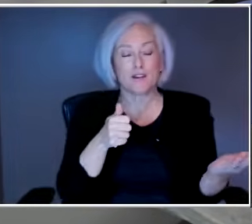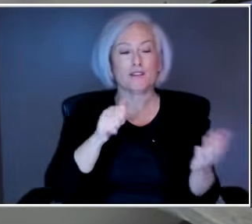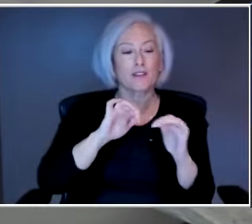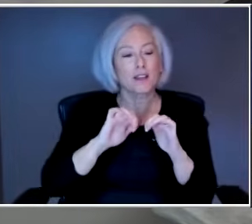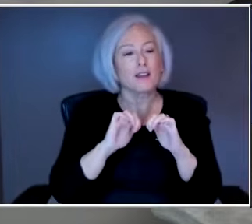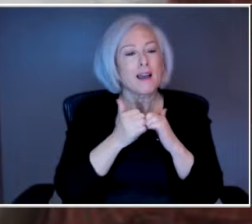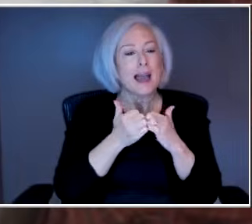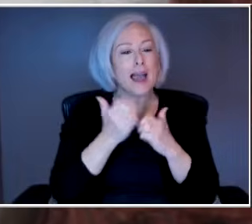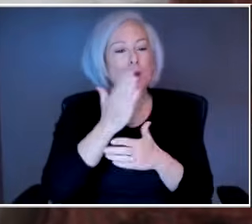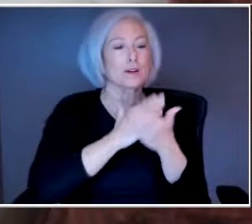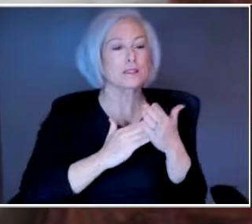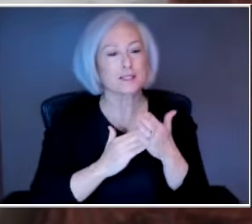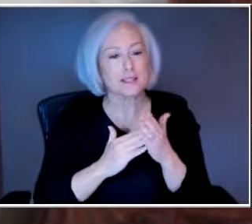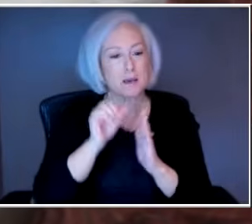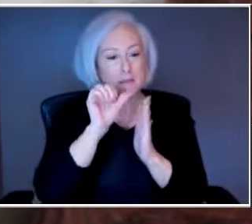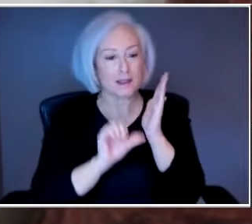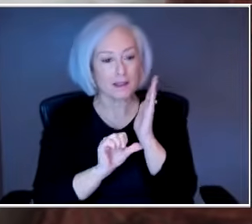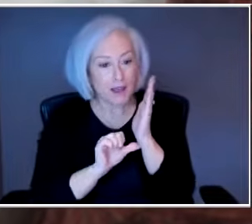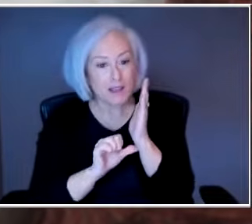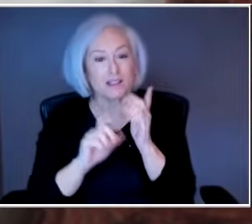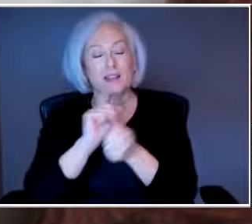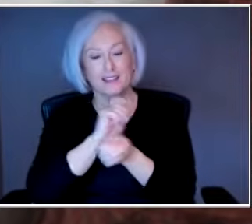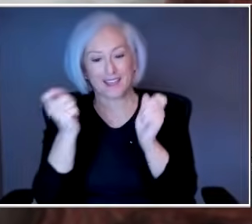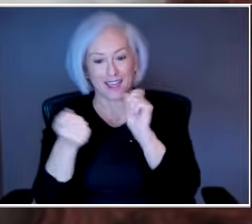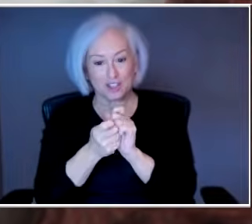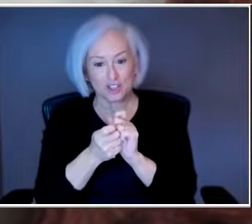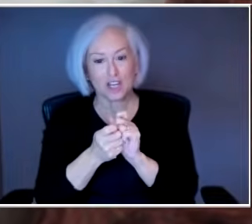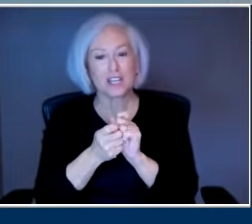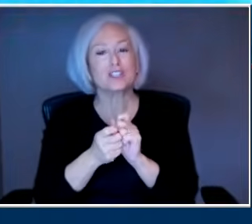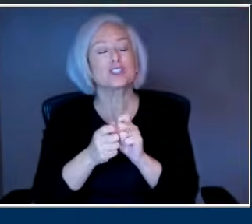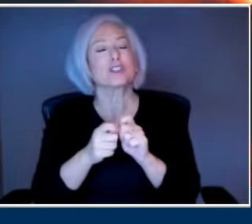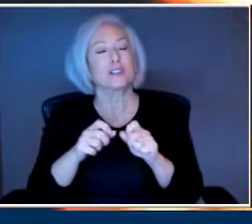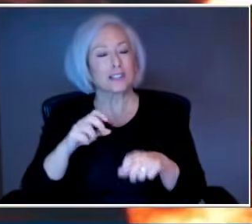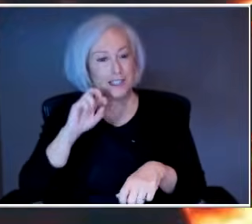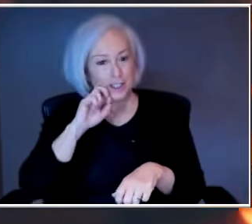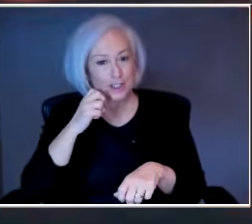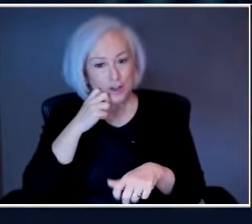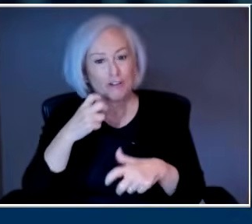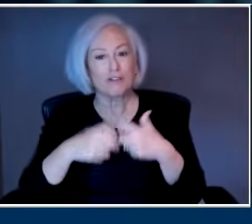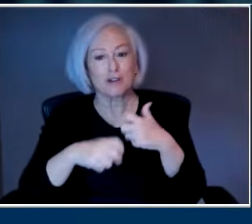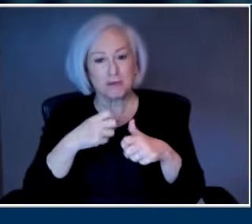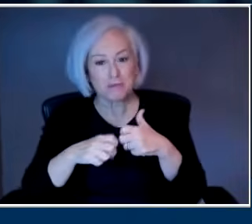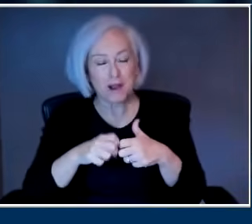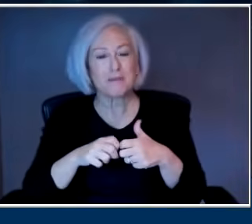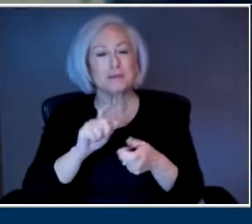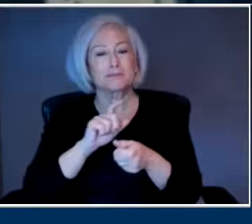years of weakness, numbness, and pain from carpal tunnel syndrome.